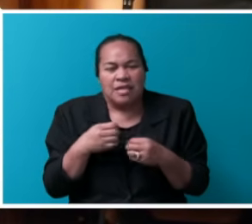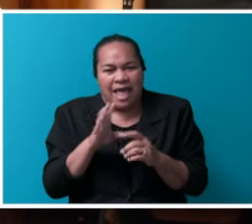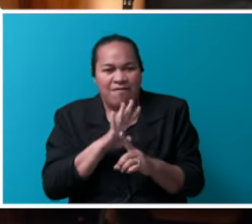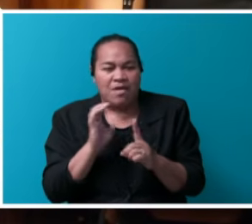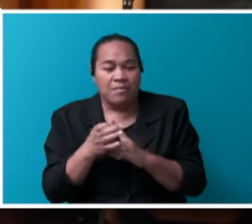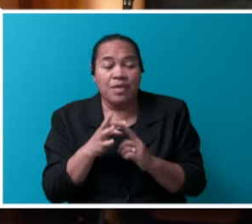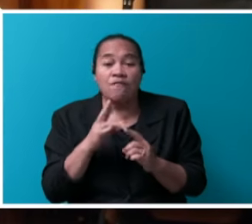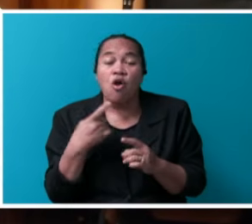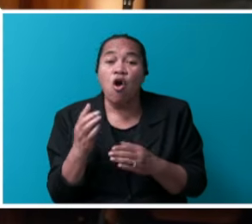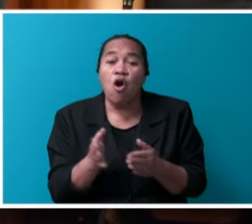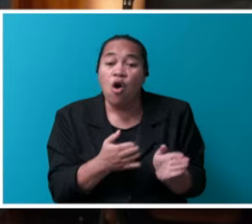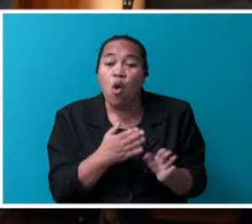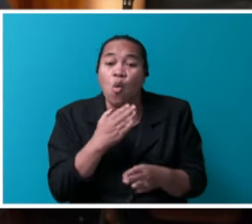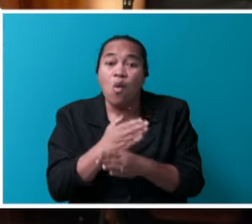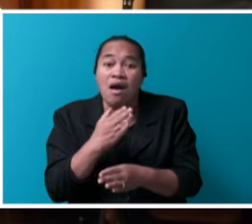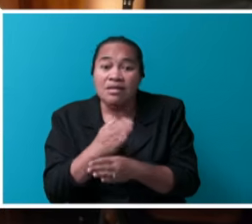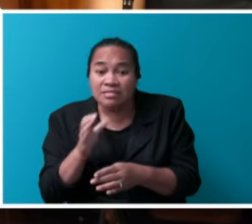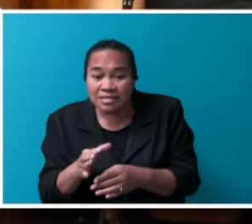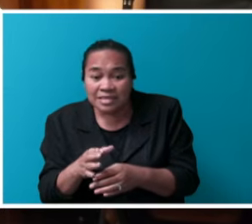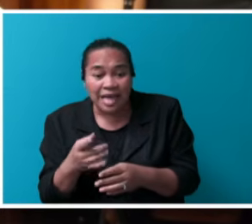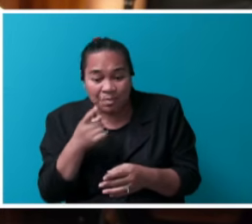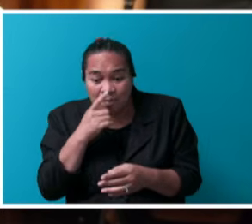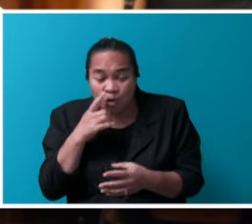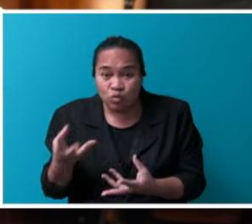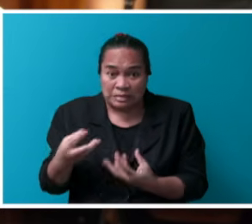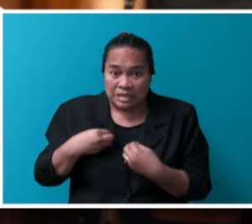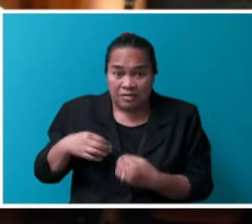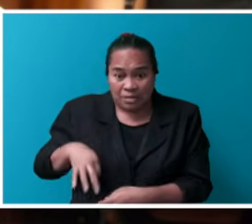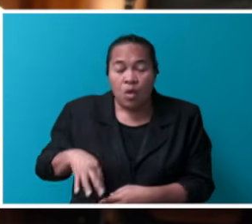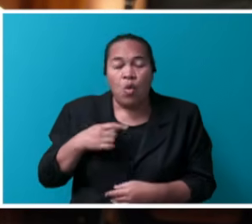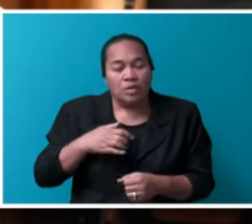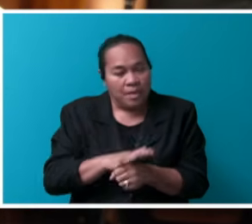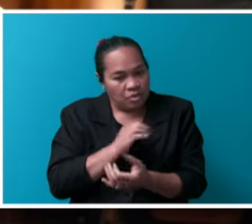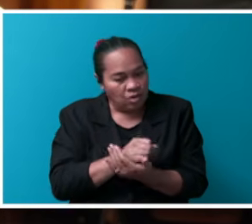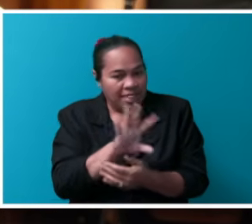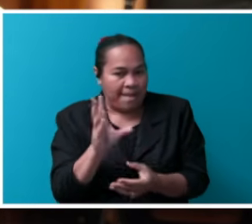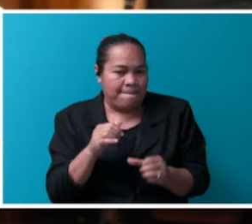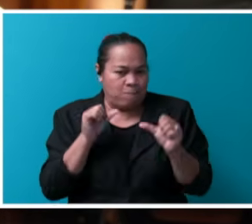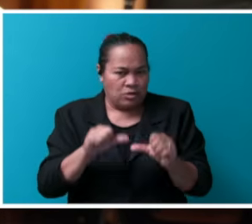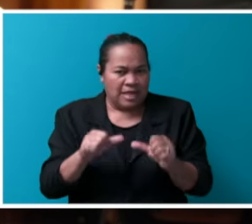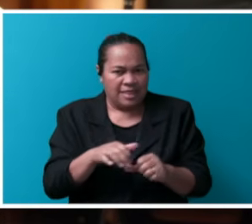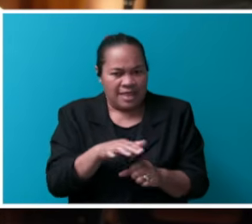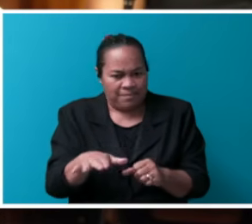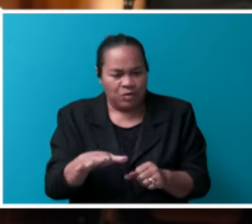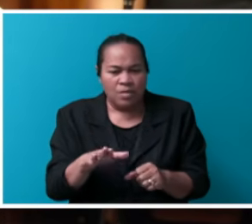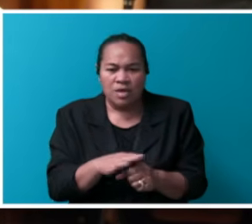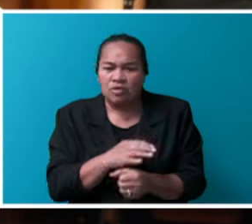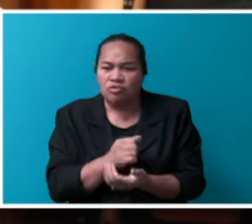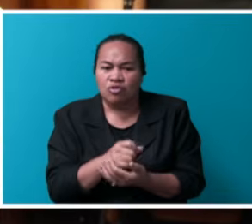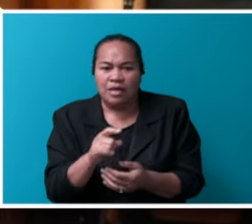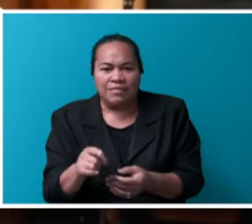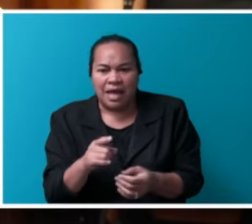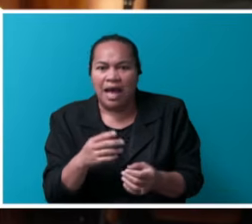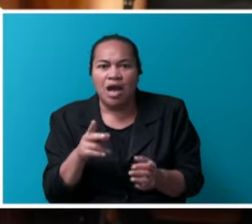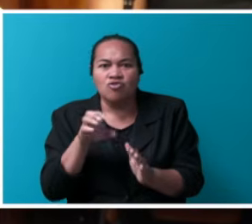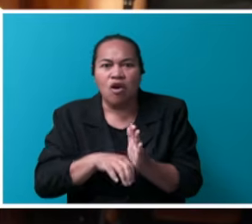workers, consumers and beneficiaries, we've worked hard to ensure that they are protected from rising costs. Against the economic advice